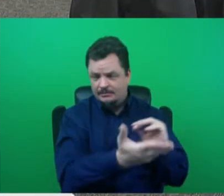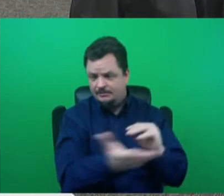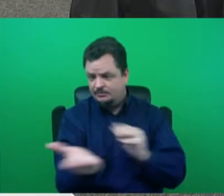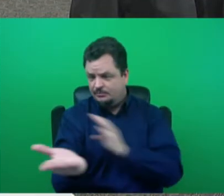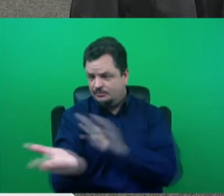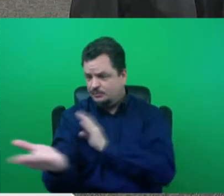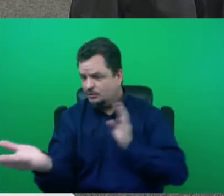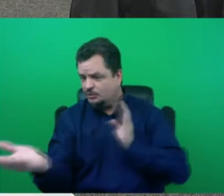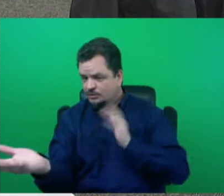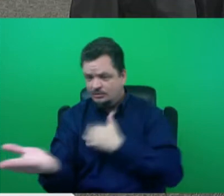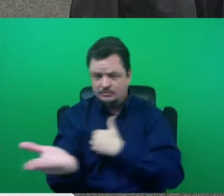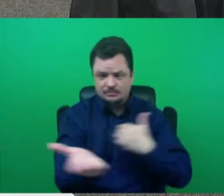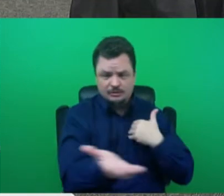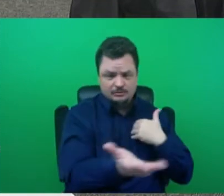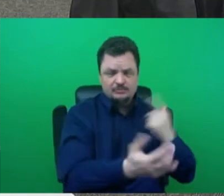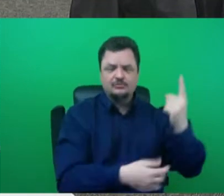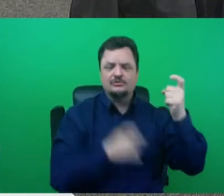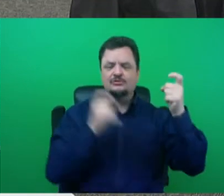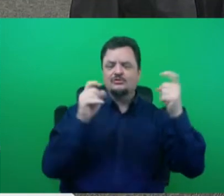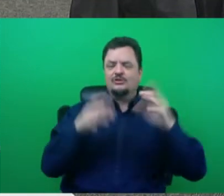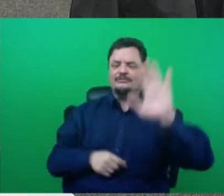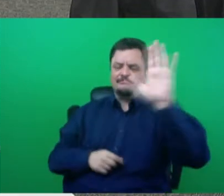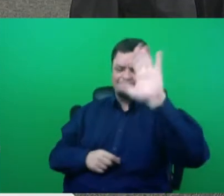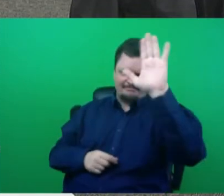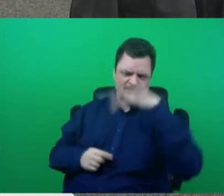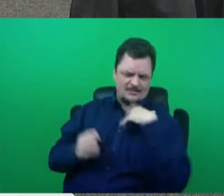Okay. I would like